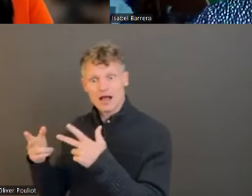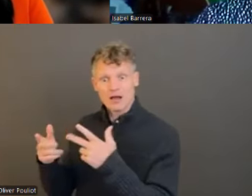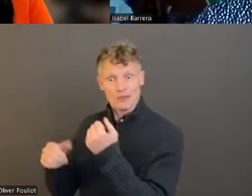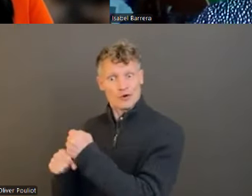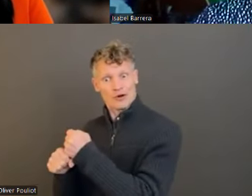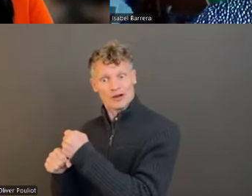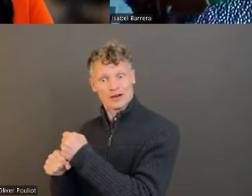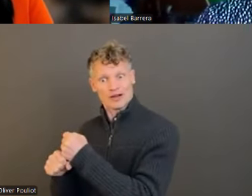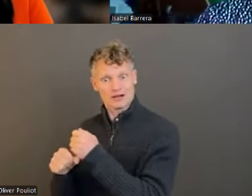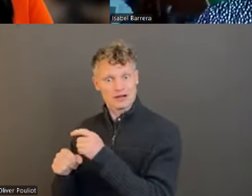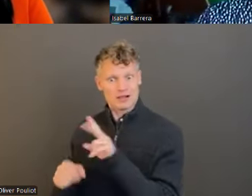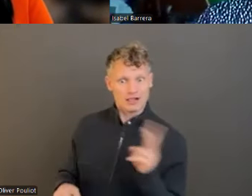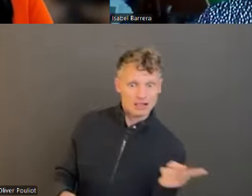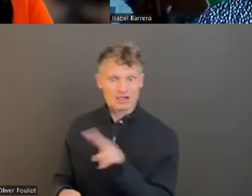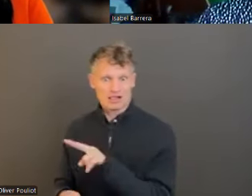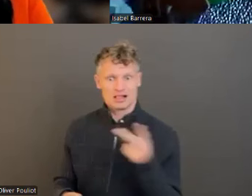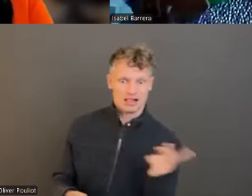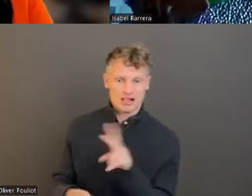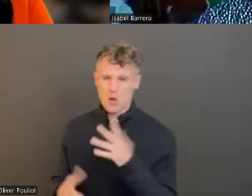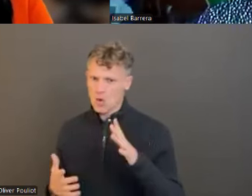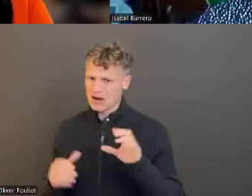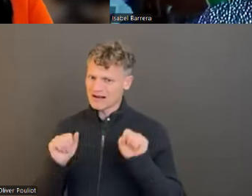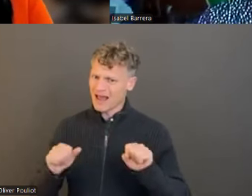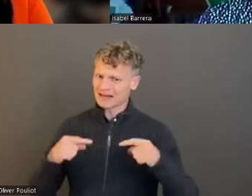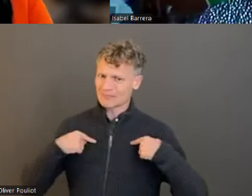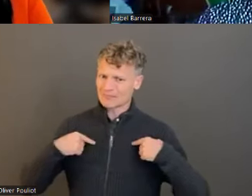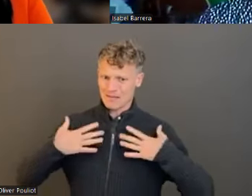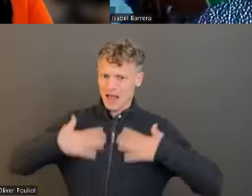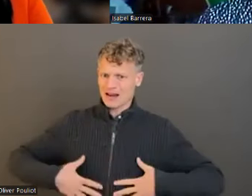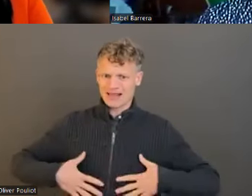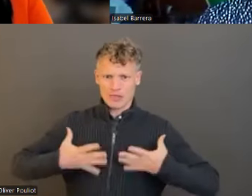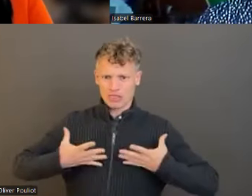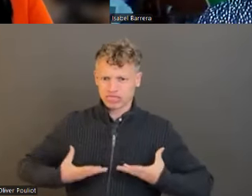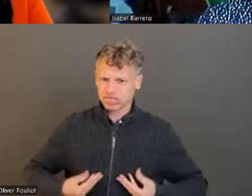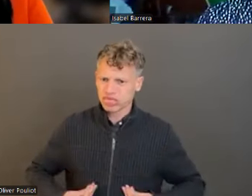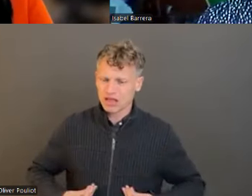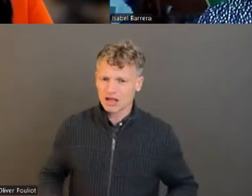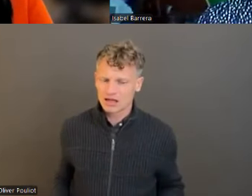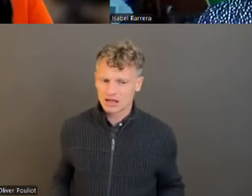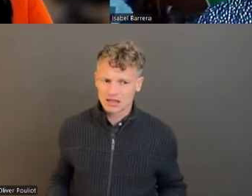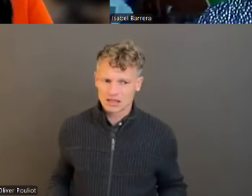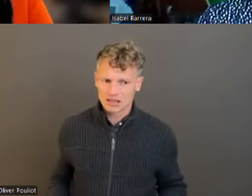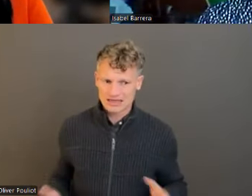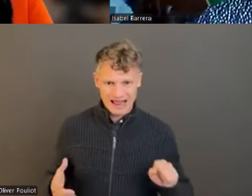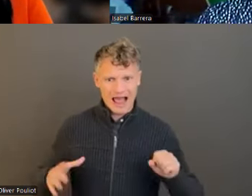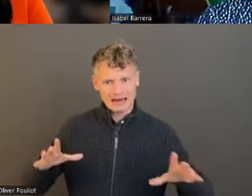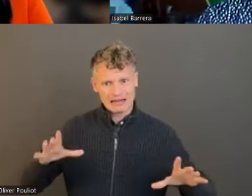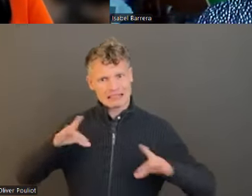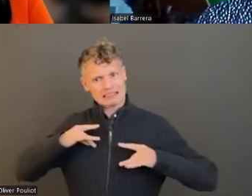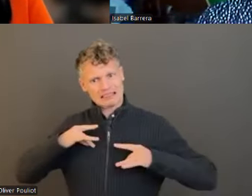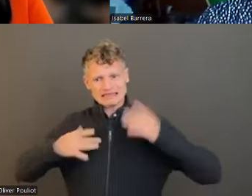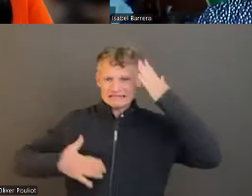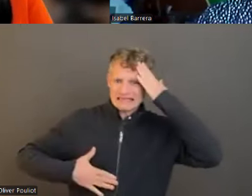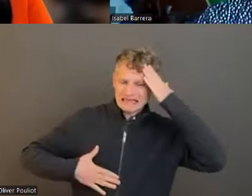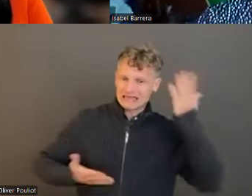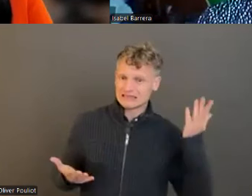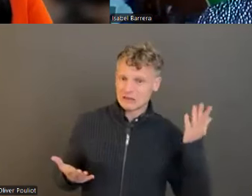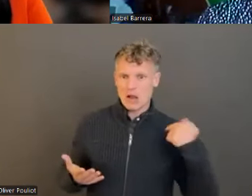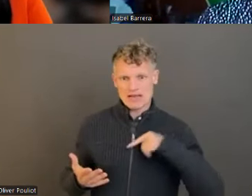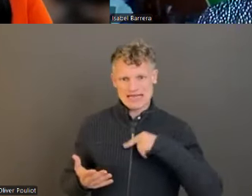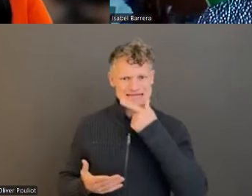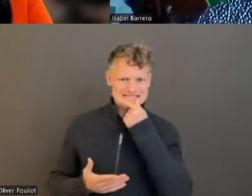at the conditions in which people live, it's really relevant so that you can consider or redesign a